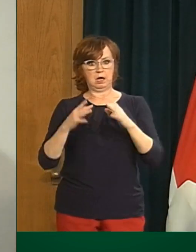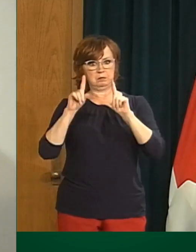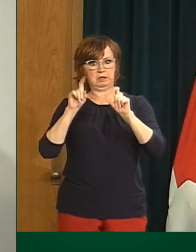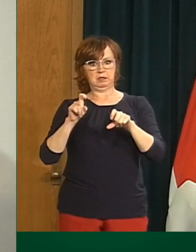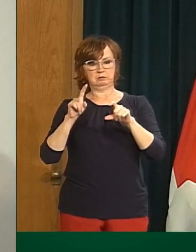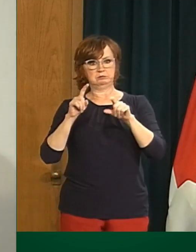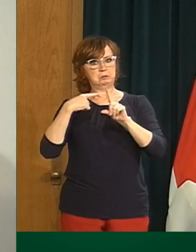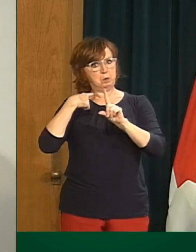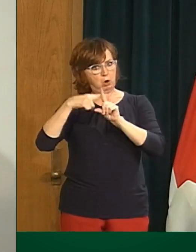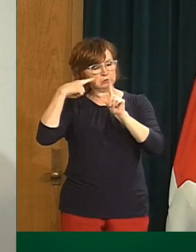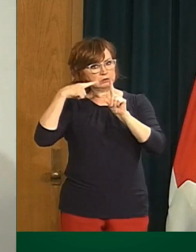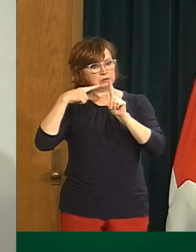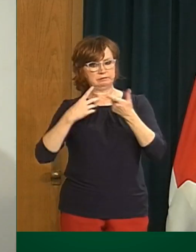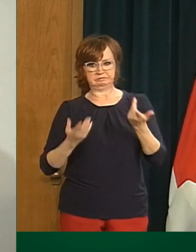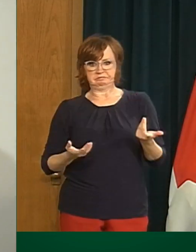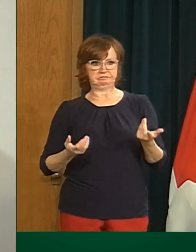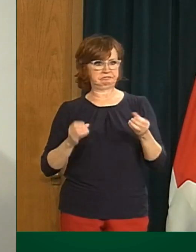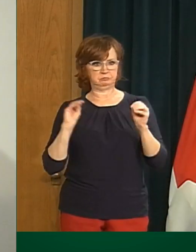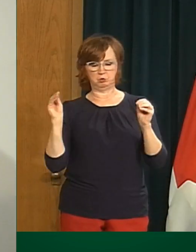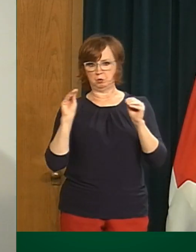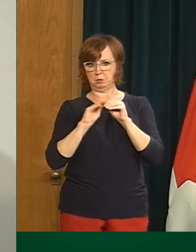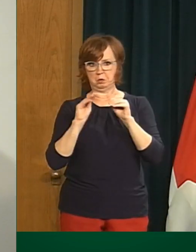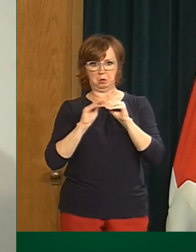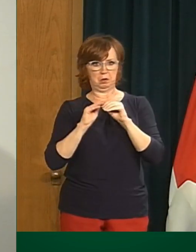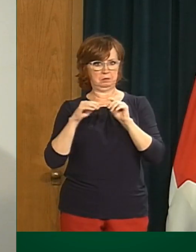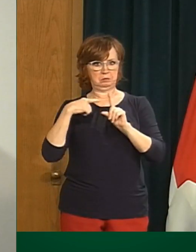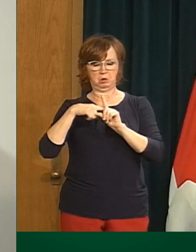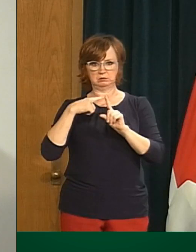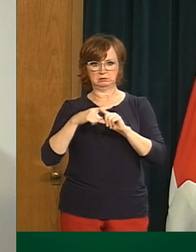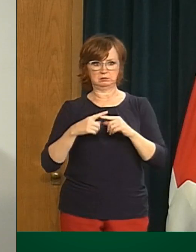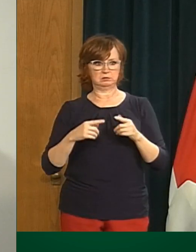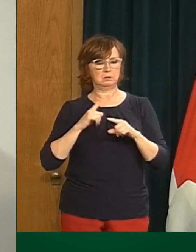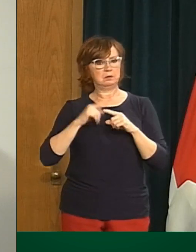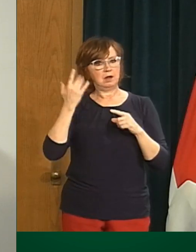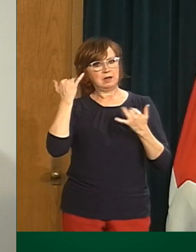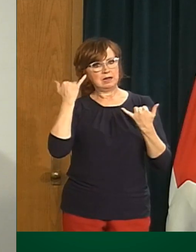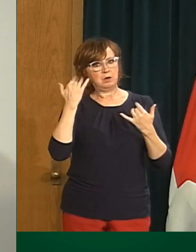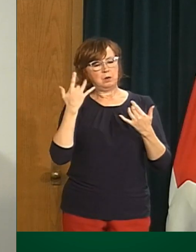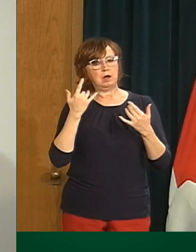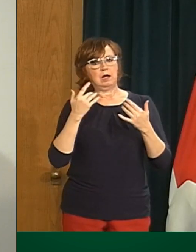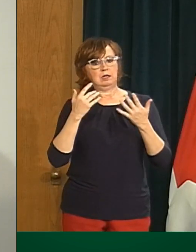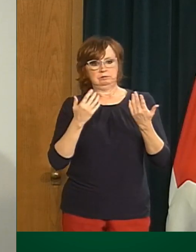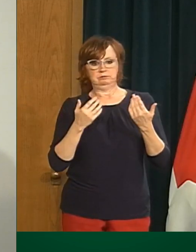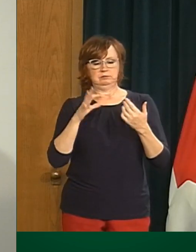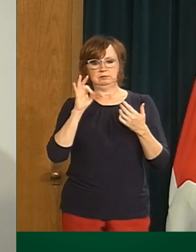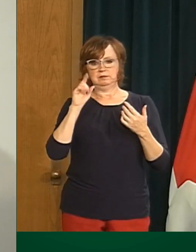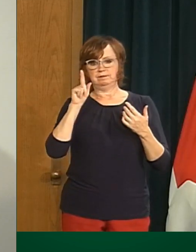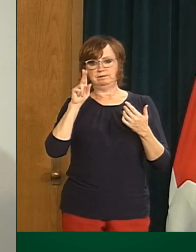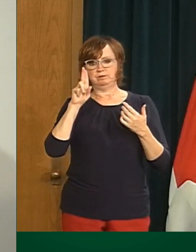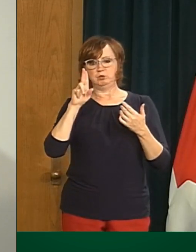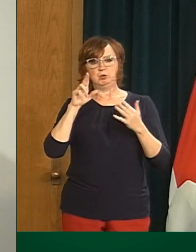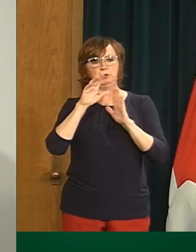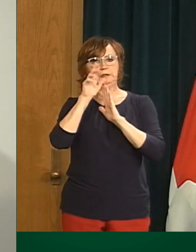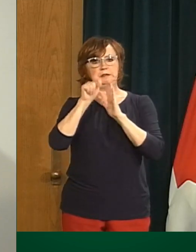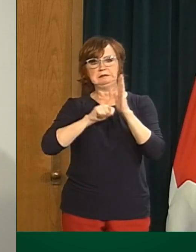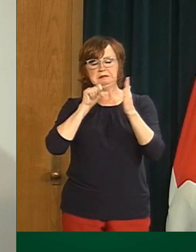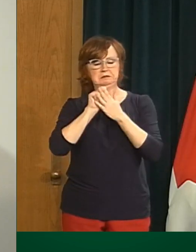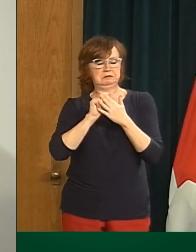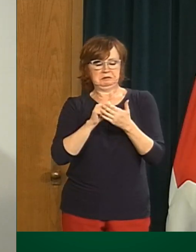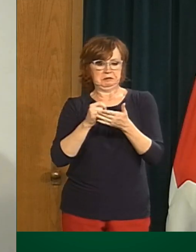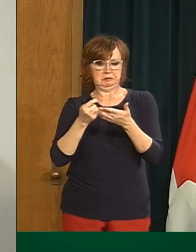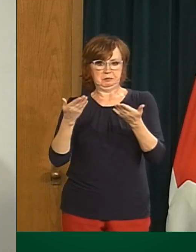understand that with flu season on the way out, a lot of people are not seeking testing because they're not presenting with fever, cough, and that's